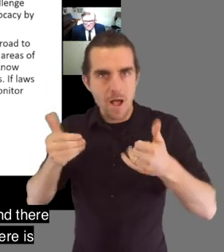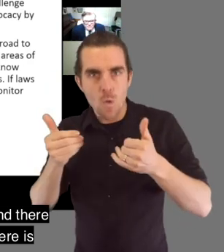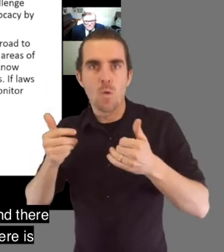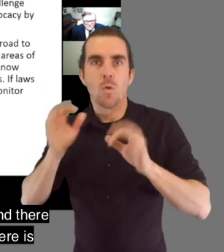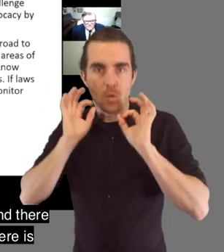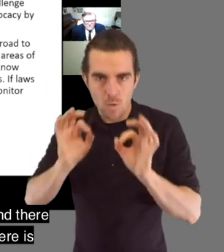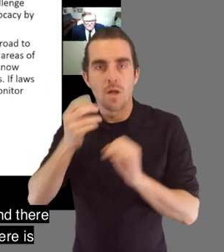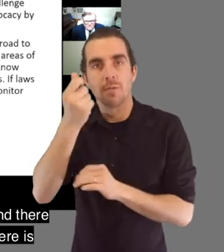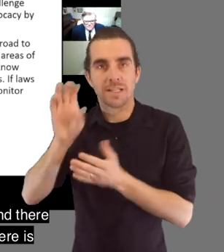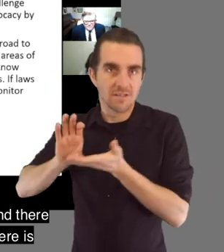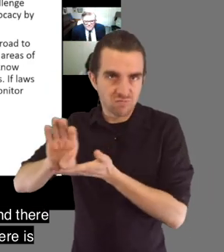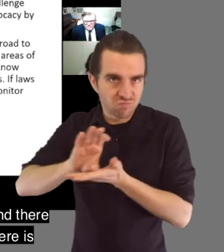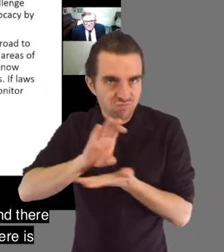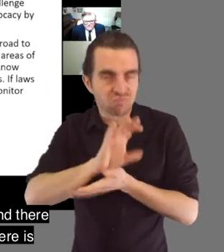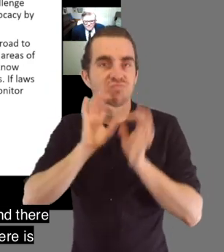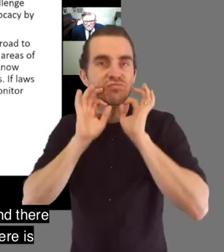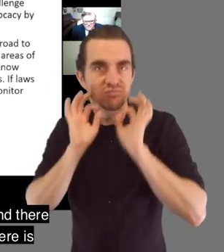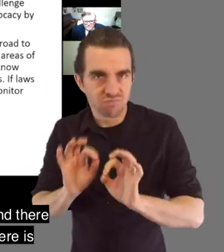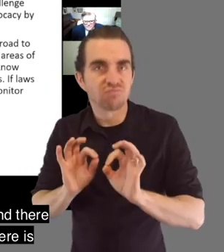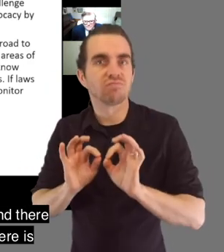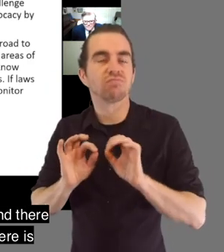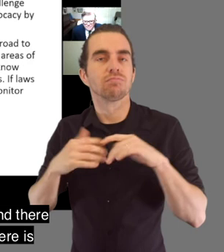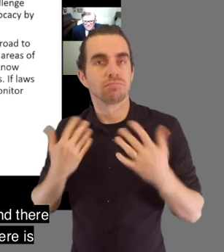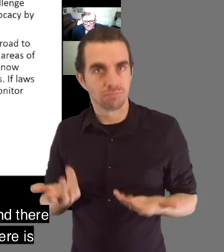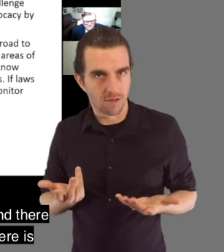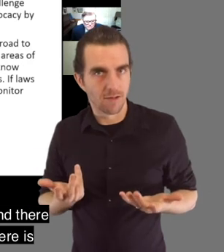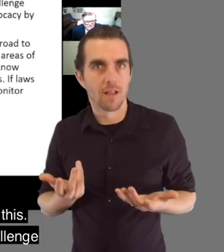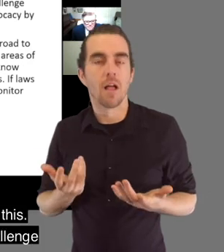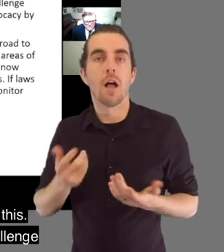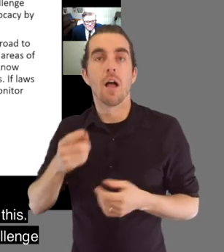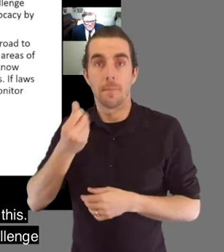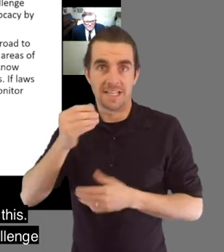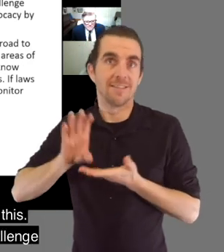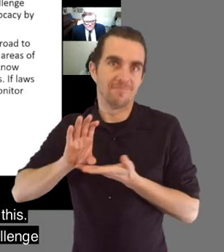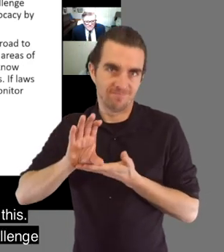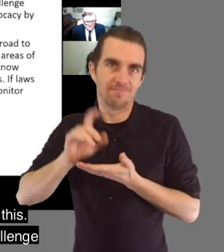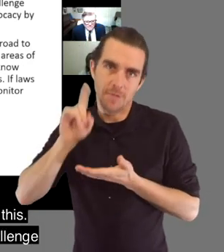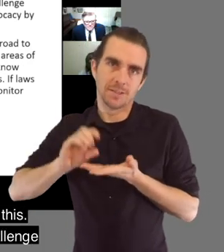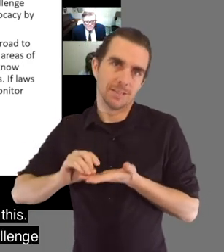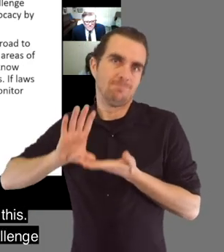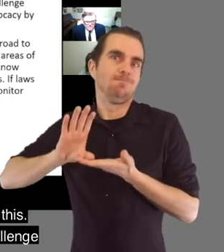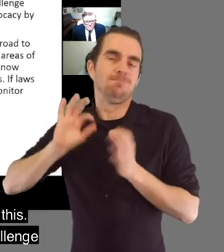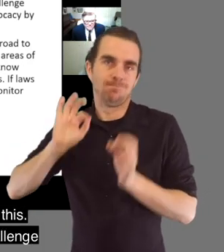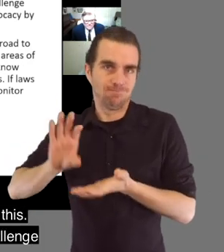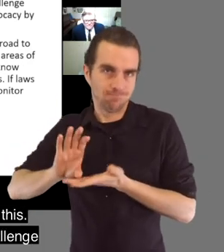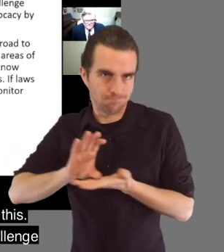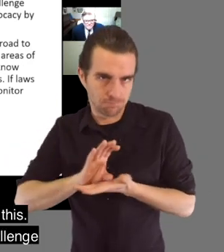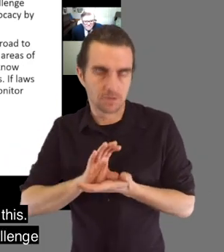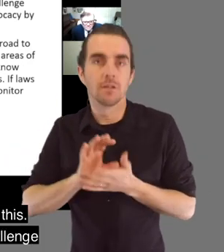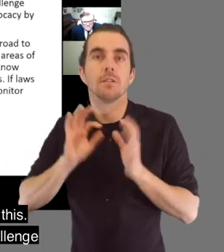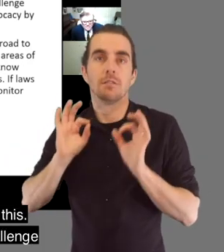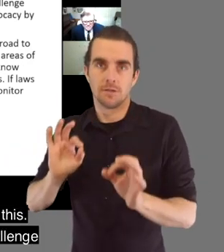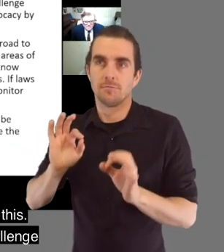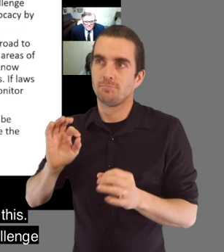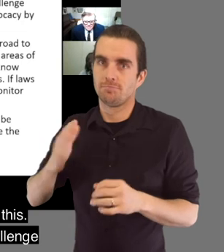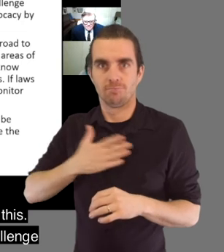on, and there is need to be sufficient funding. There is need for sufficient funding to do this. There must be a